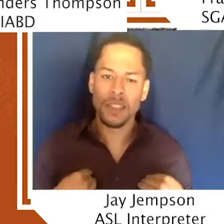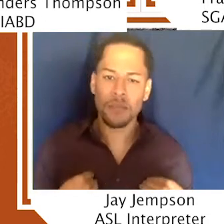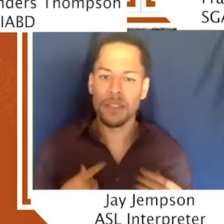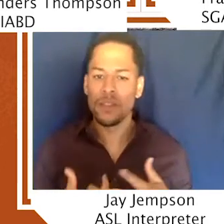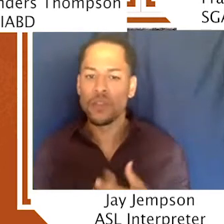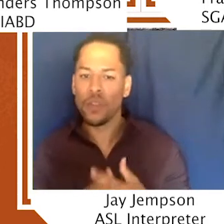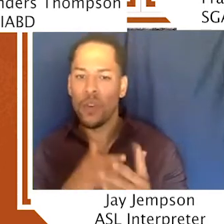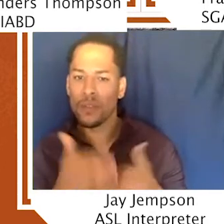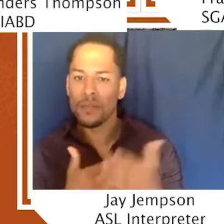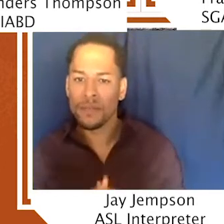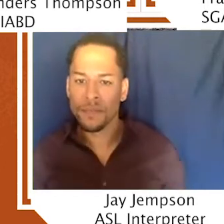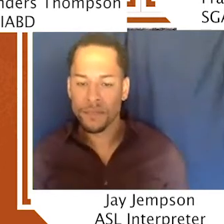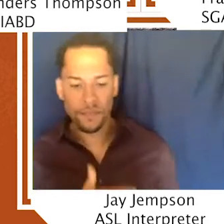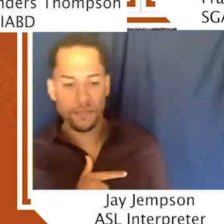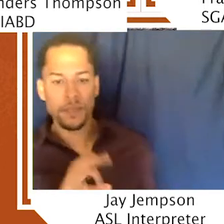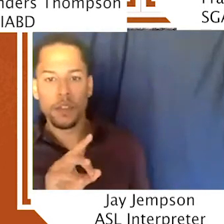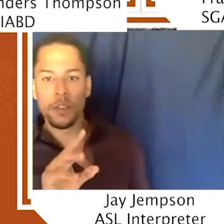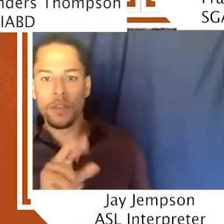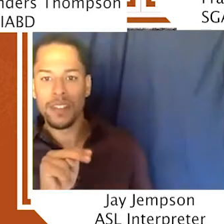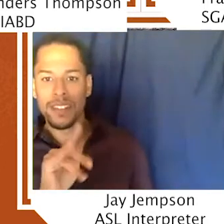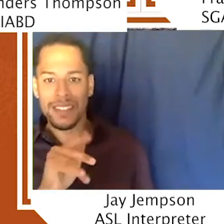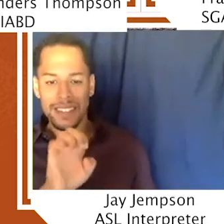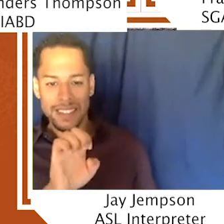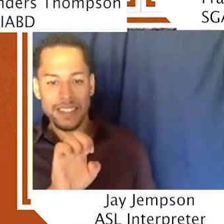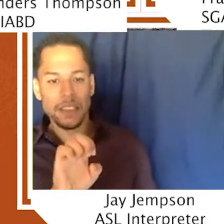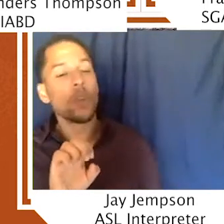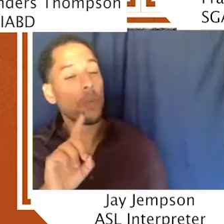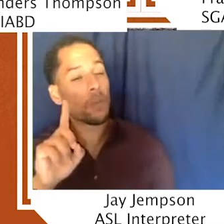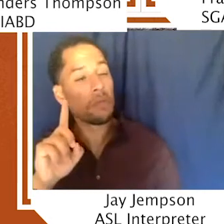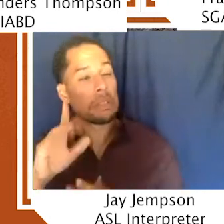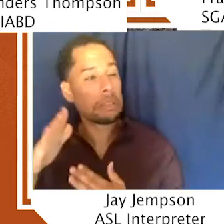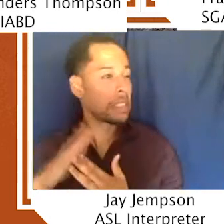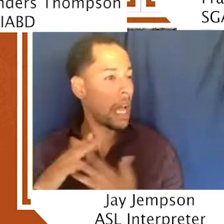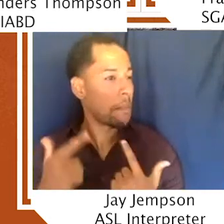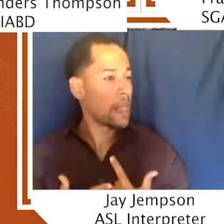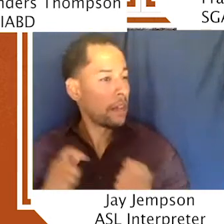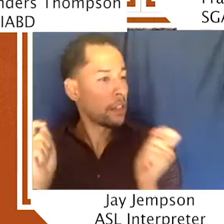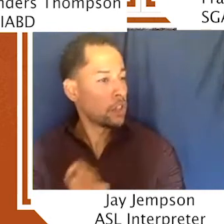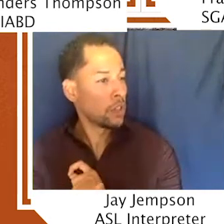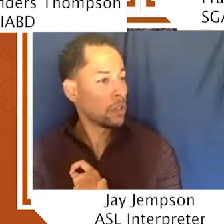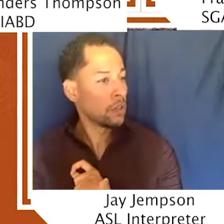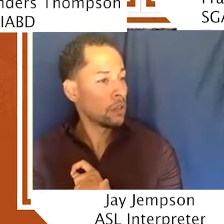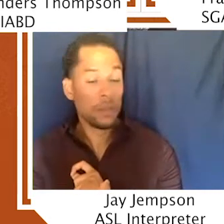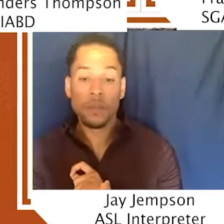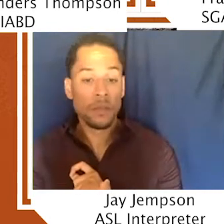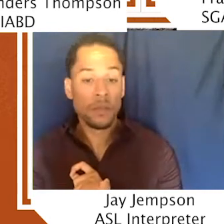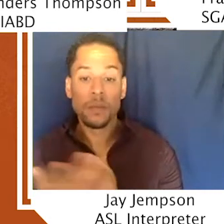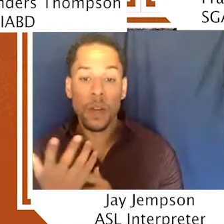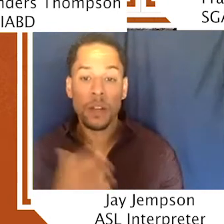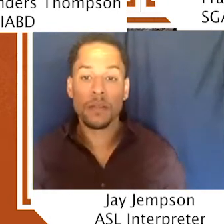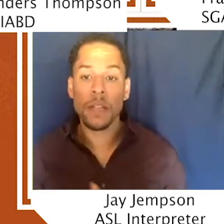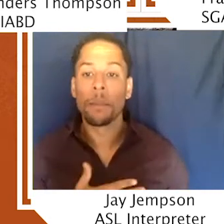The biggest life change for me is that my husband and I was able